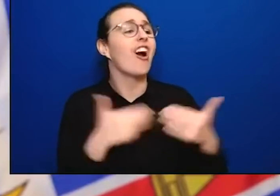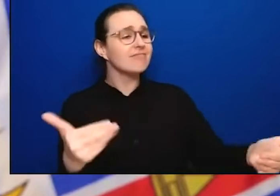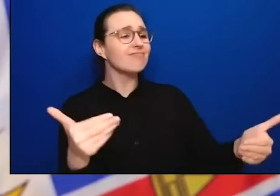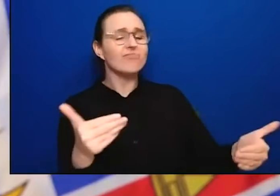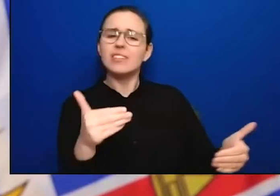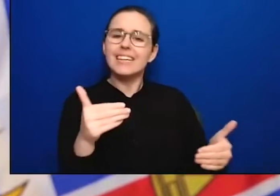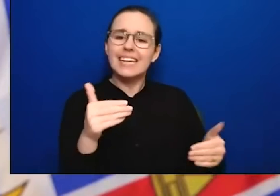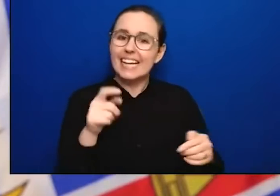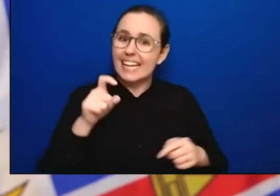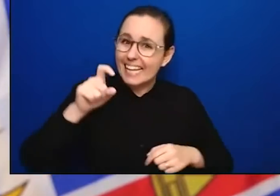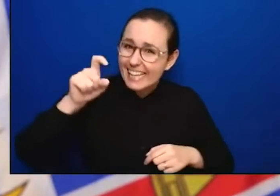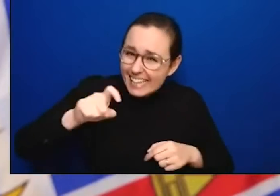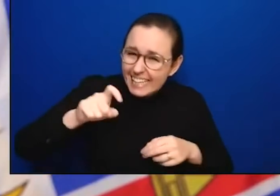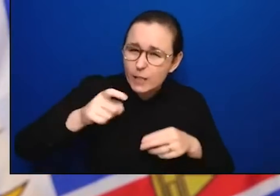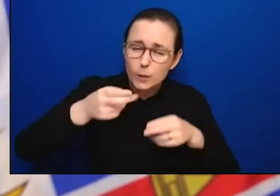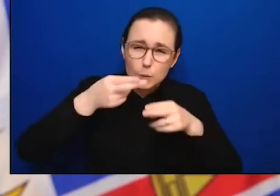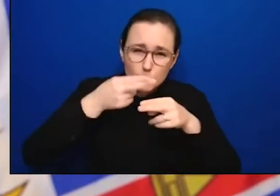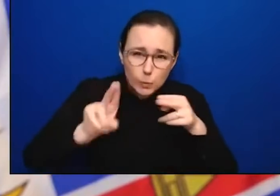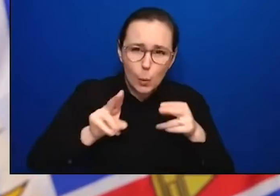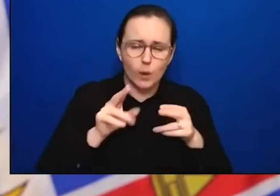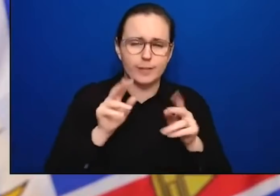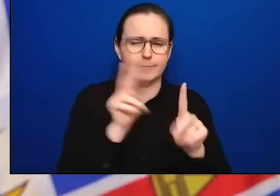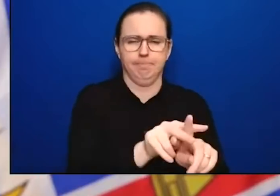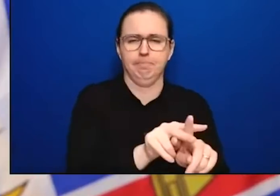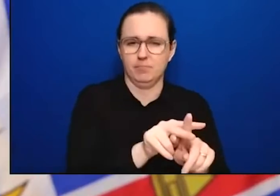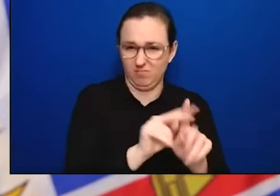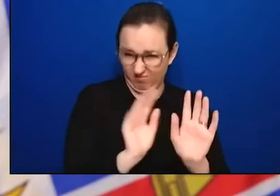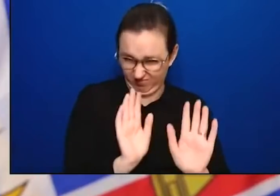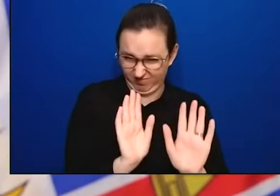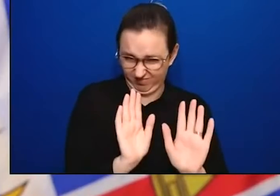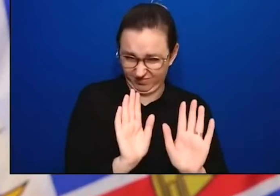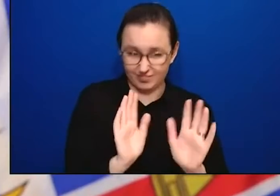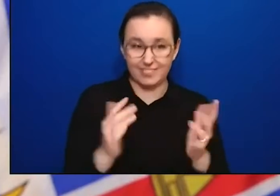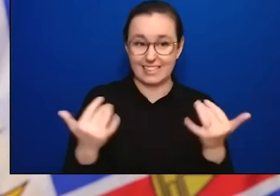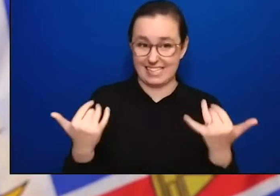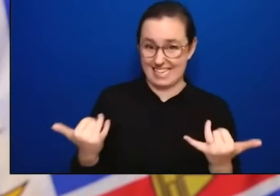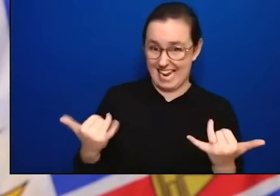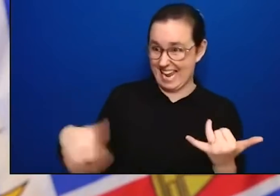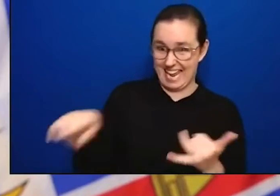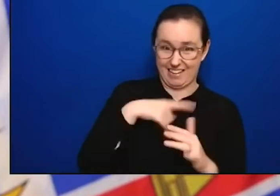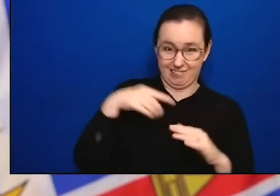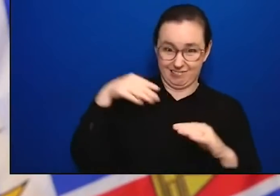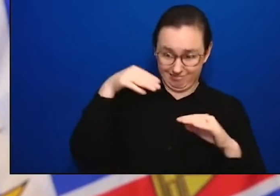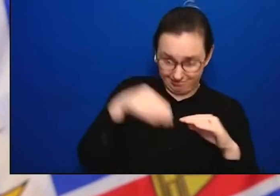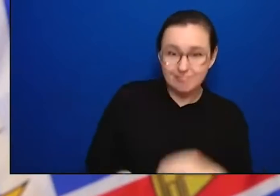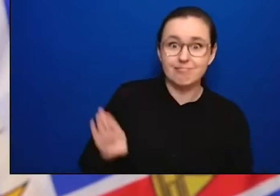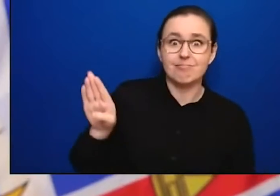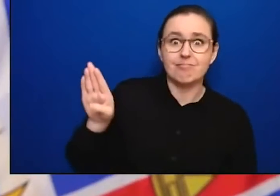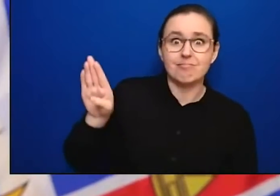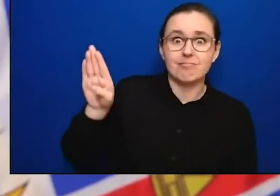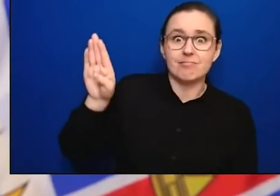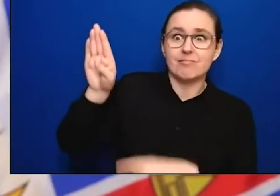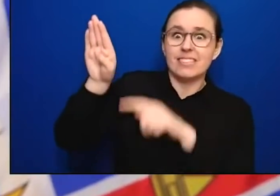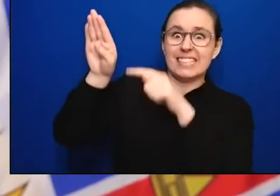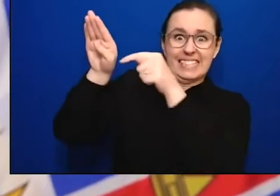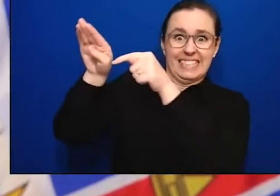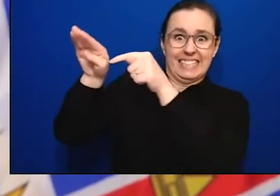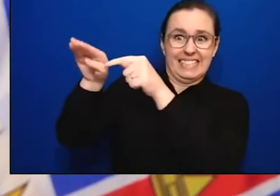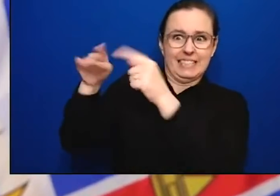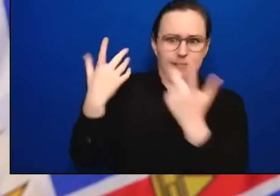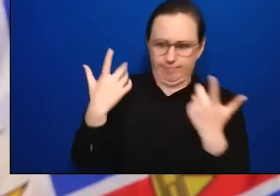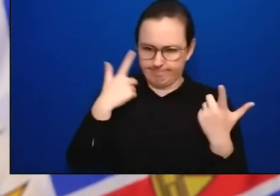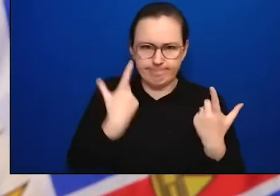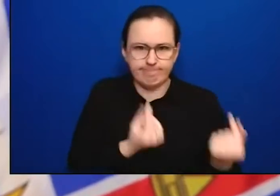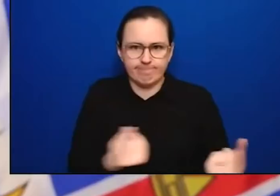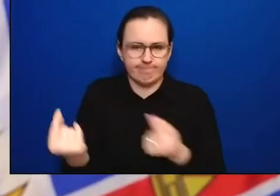least restrictive means, the least possible. So I think as we move through this wave, it's really important